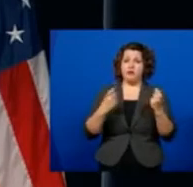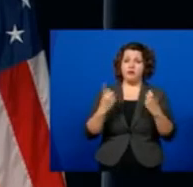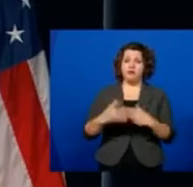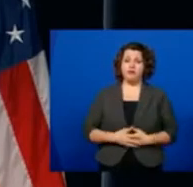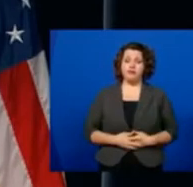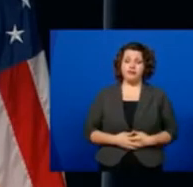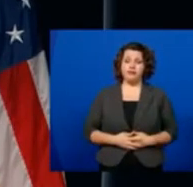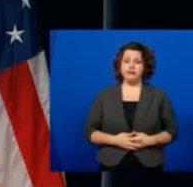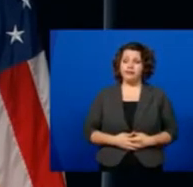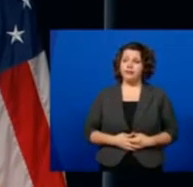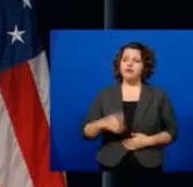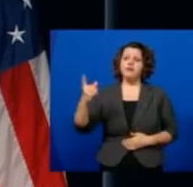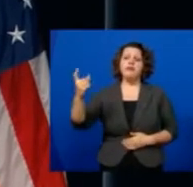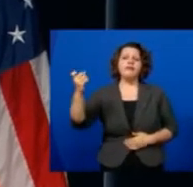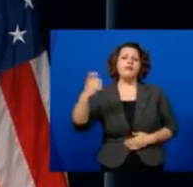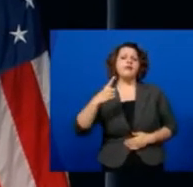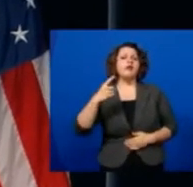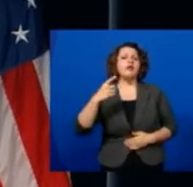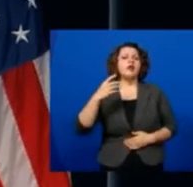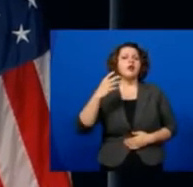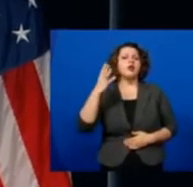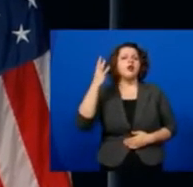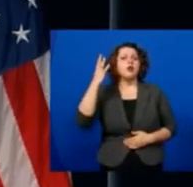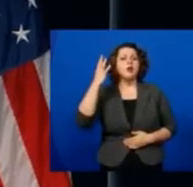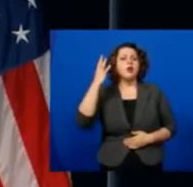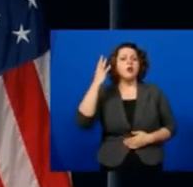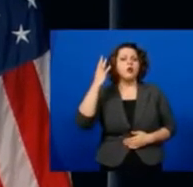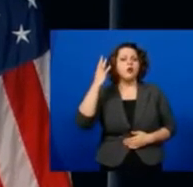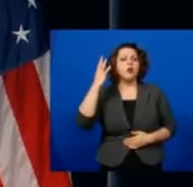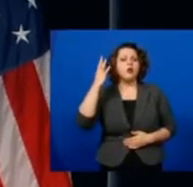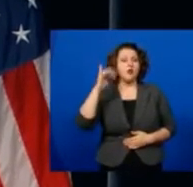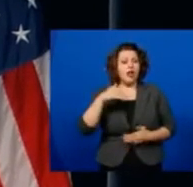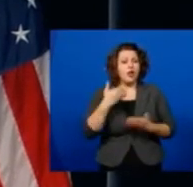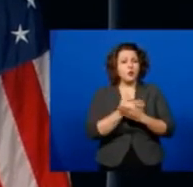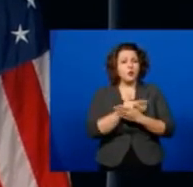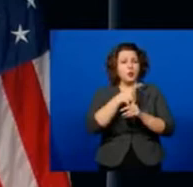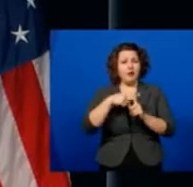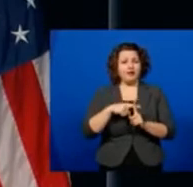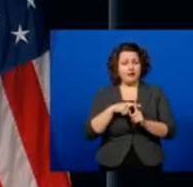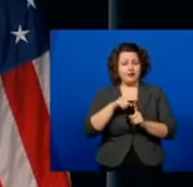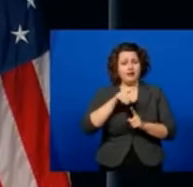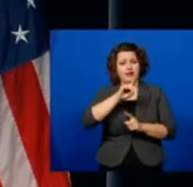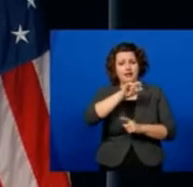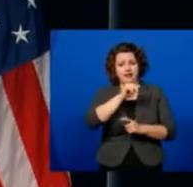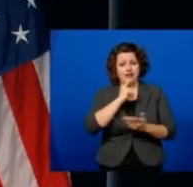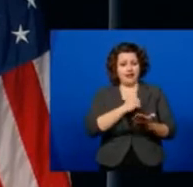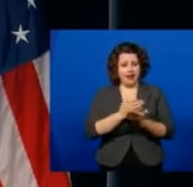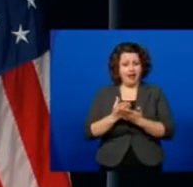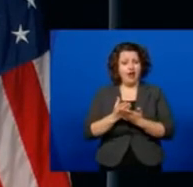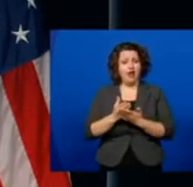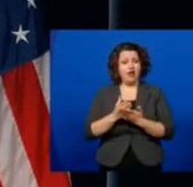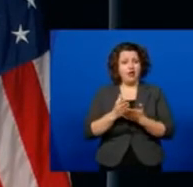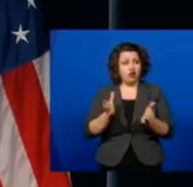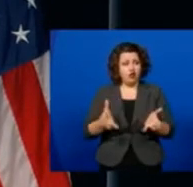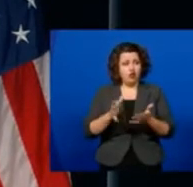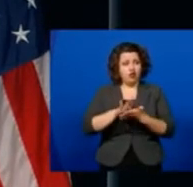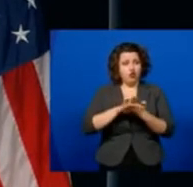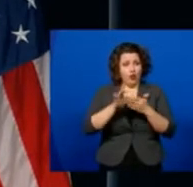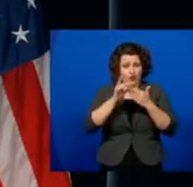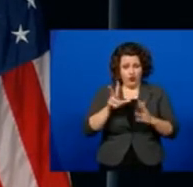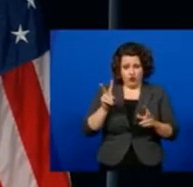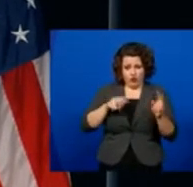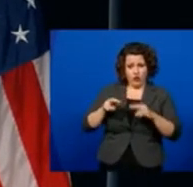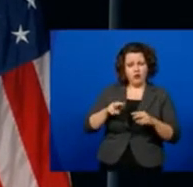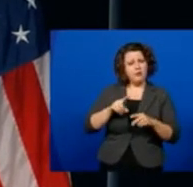up for questions. Governor, why did you encourage why did you roll out that new positivity data and encourage school leaders to look at that when you knew that